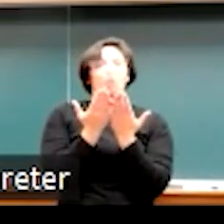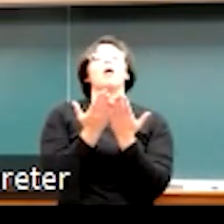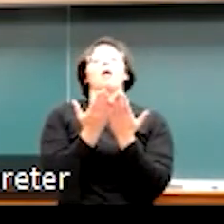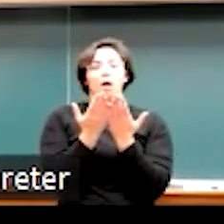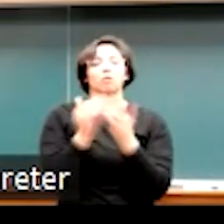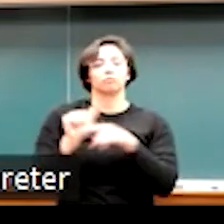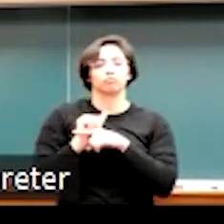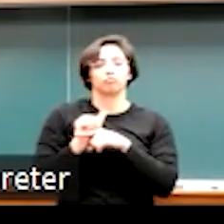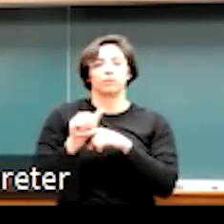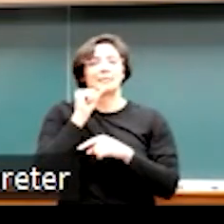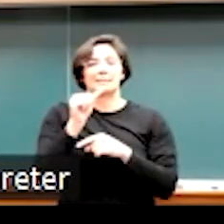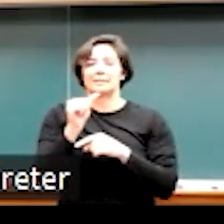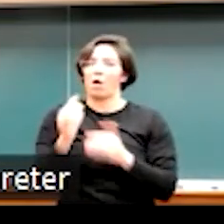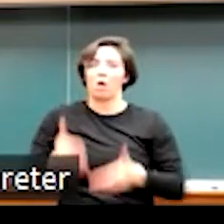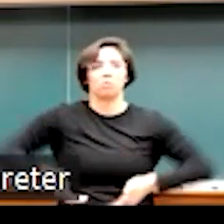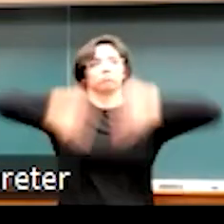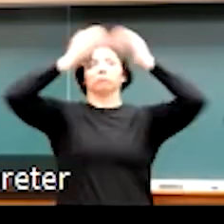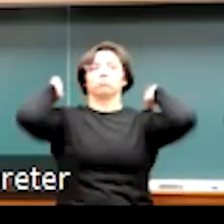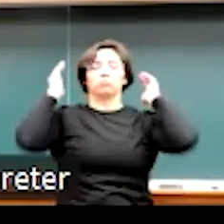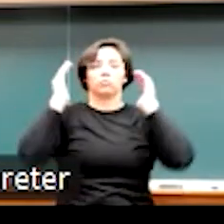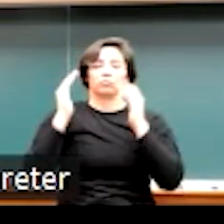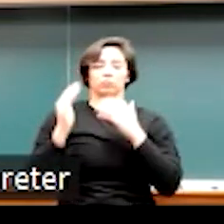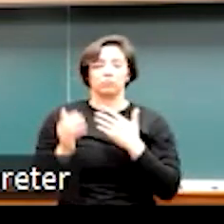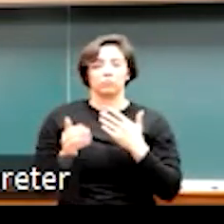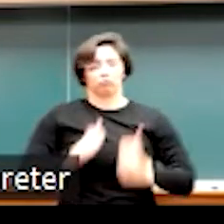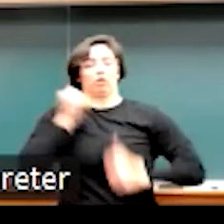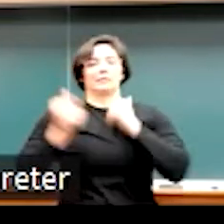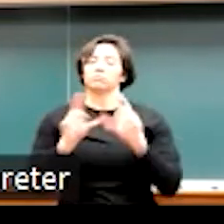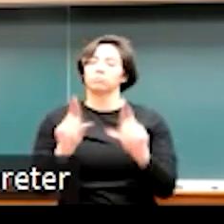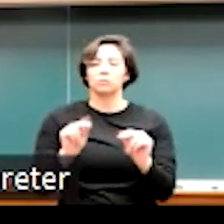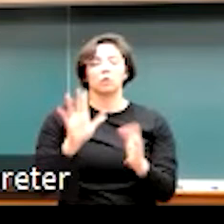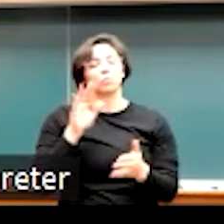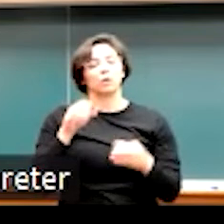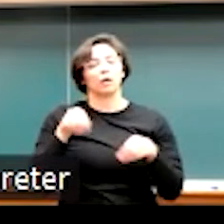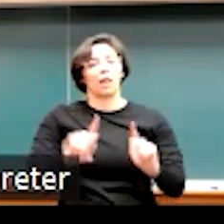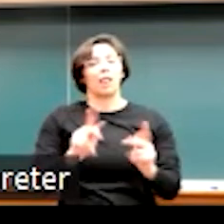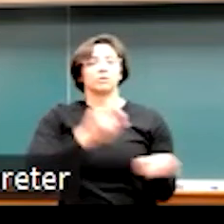in an overly aggressive way, I think, but in a way that leaves room for change in that motivation.